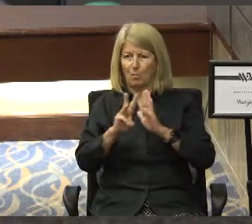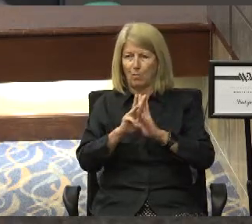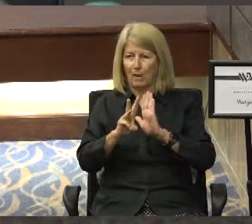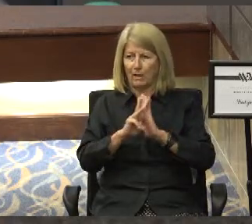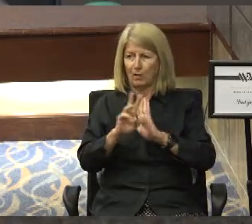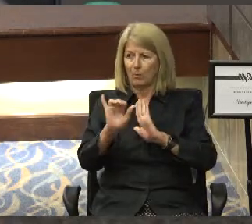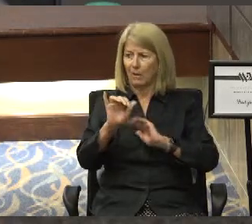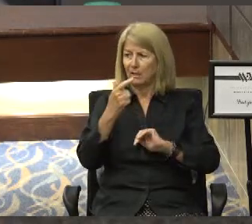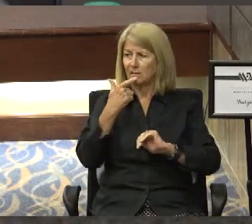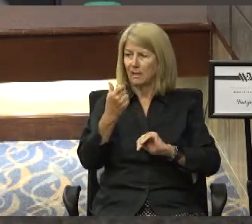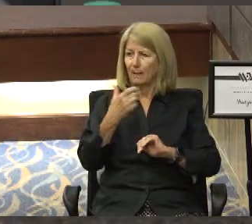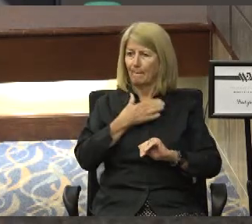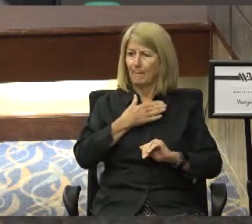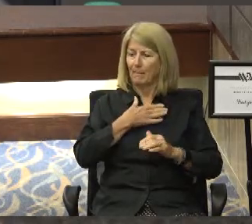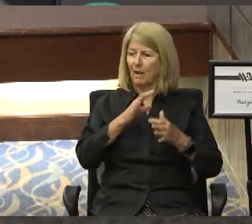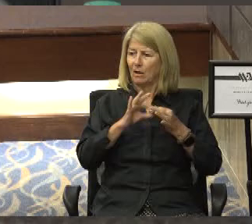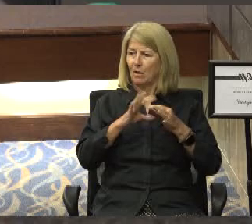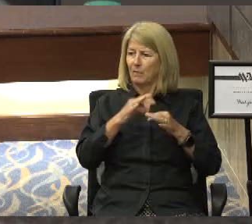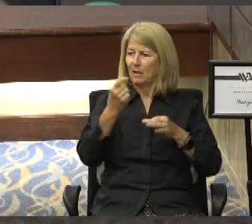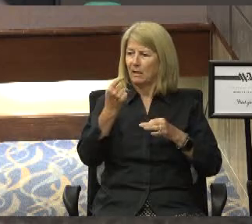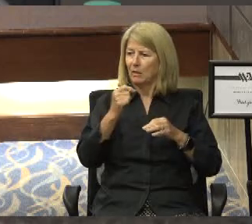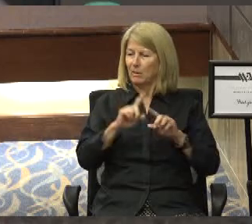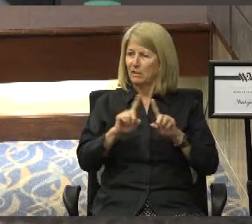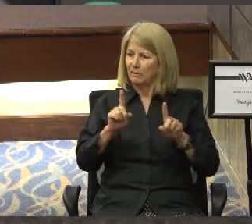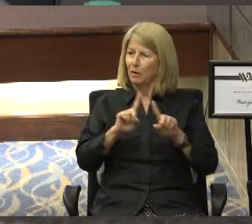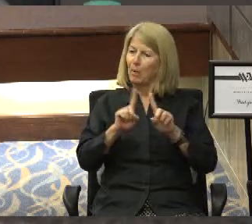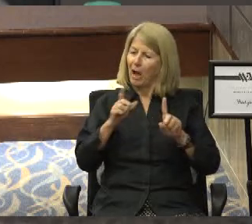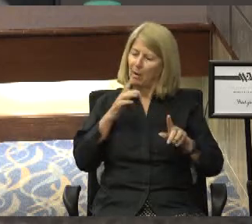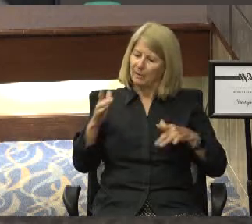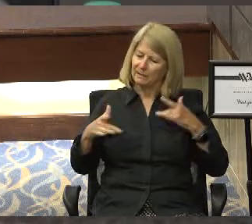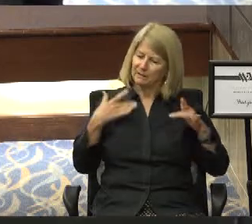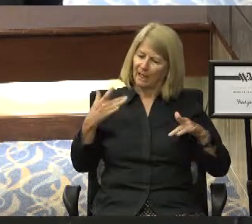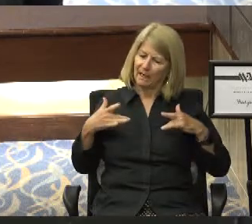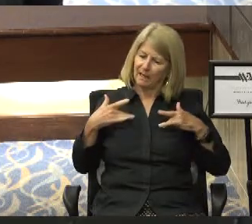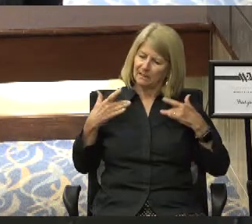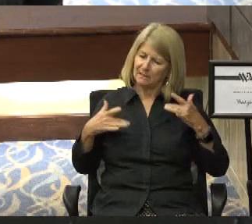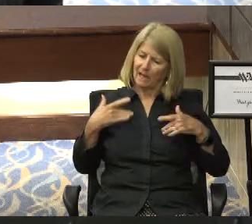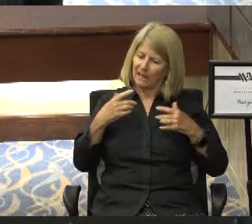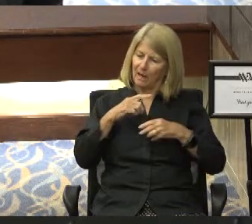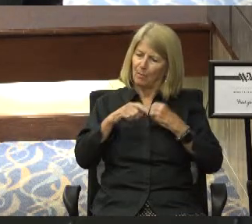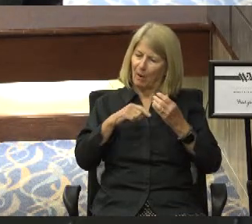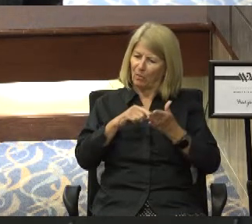just a little bit different, but I'm excited. I'm excited about this.